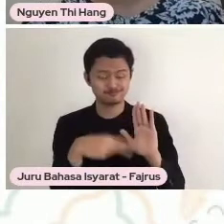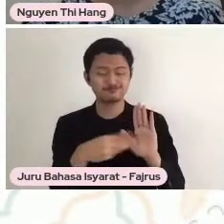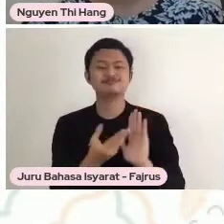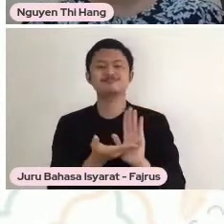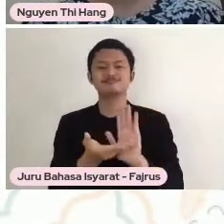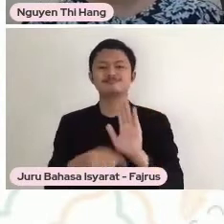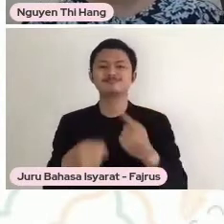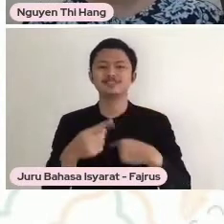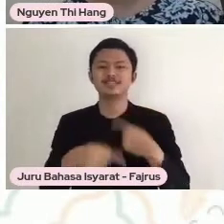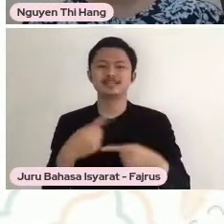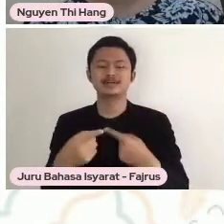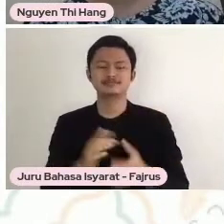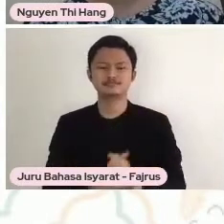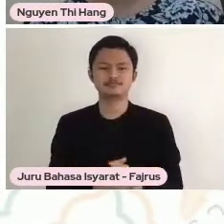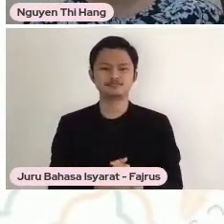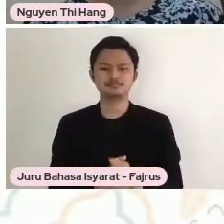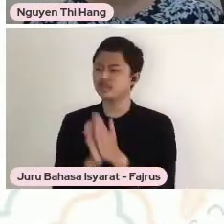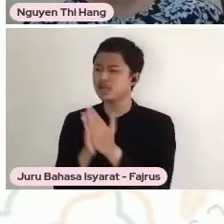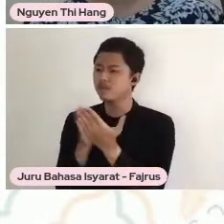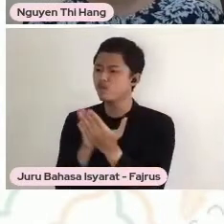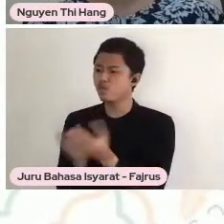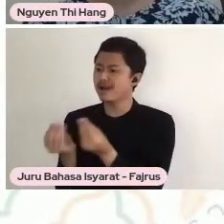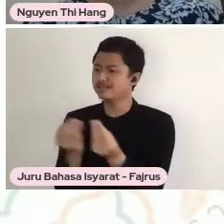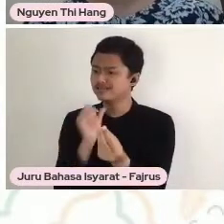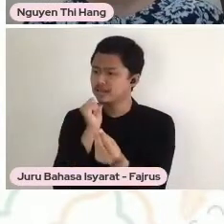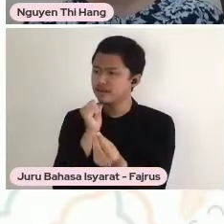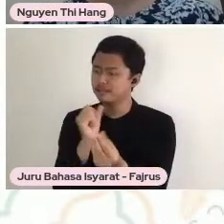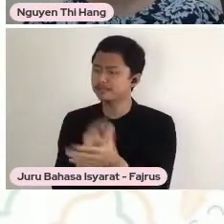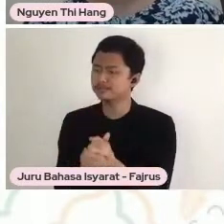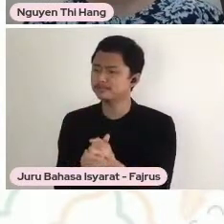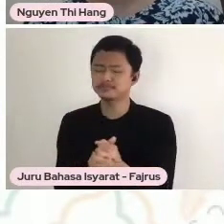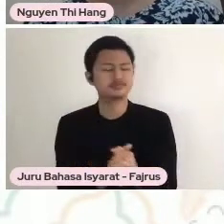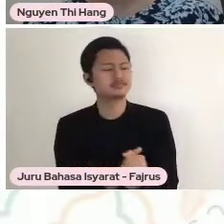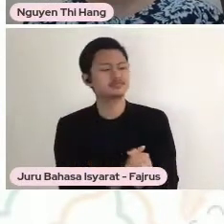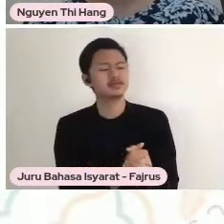who provide the books, Miss Hang?